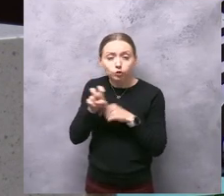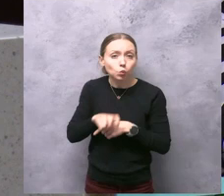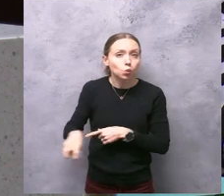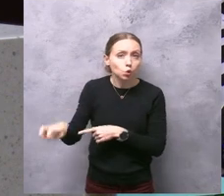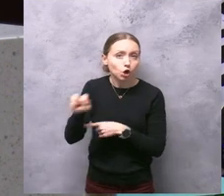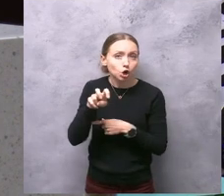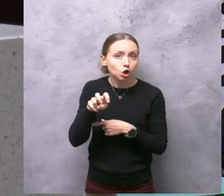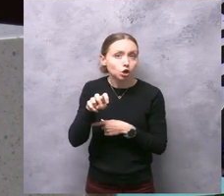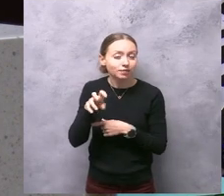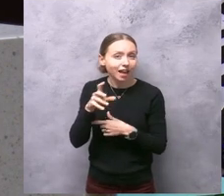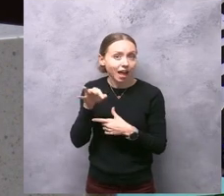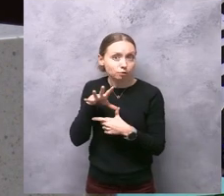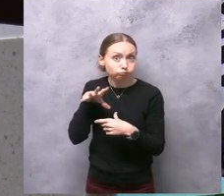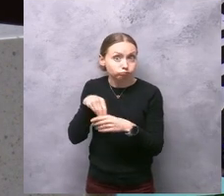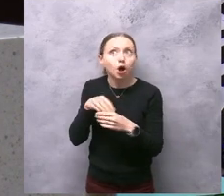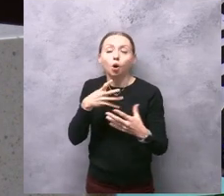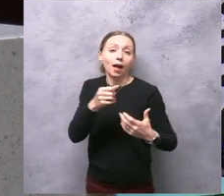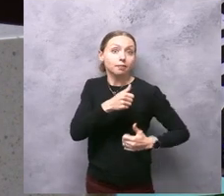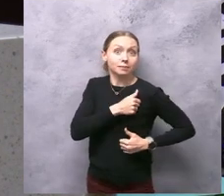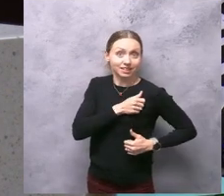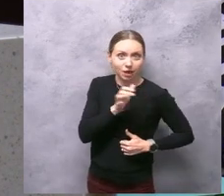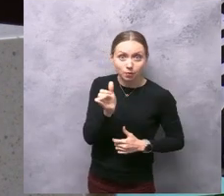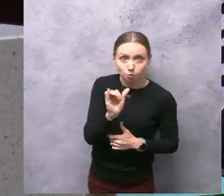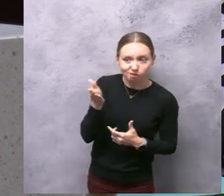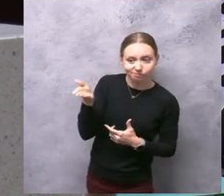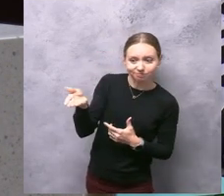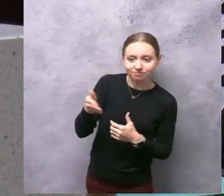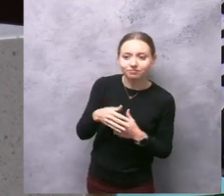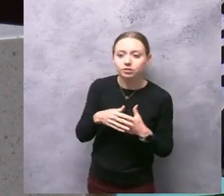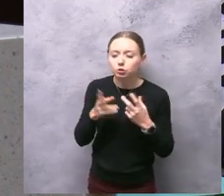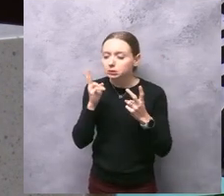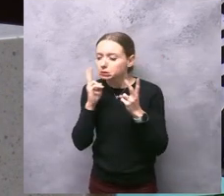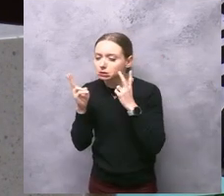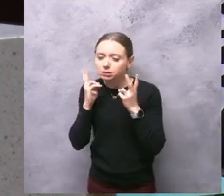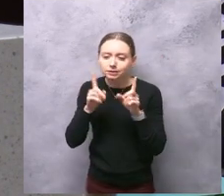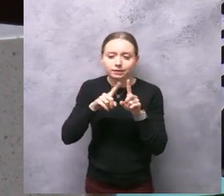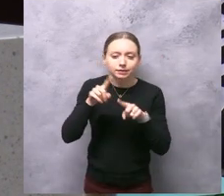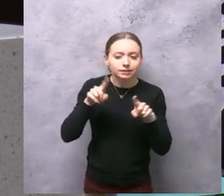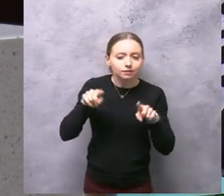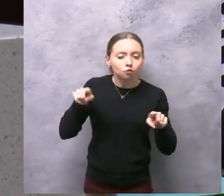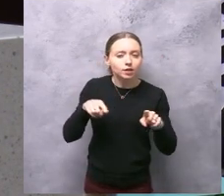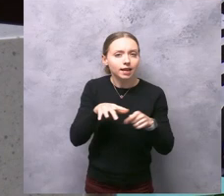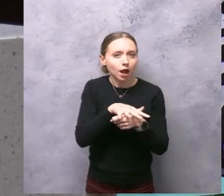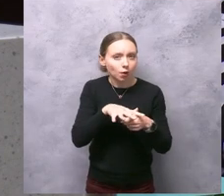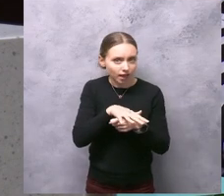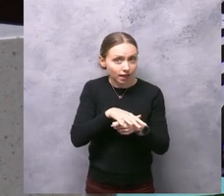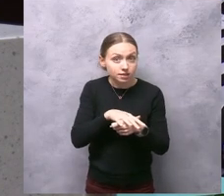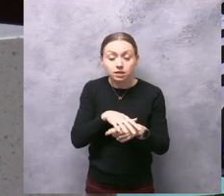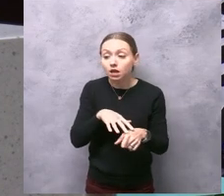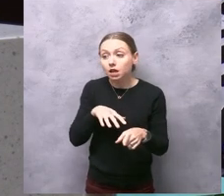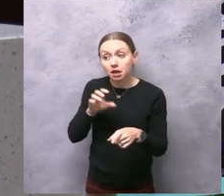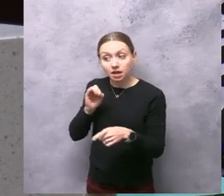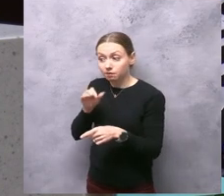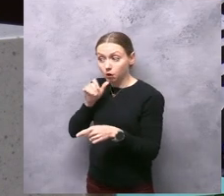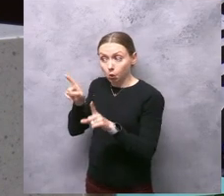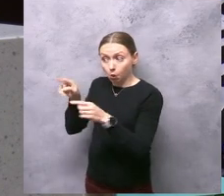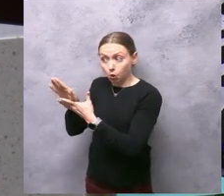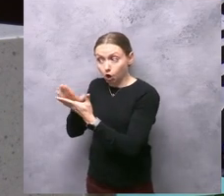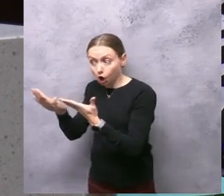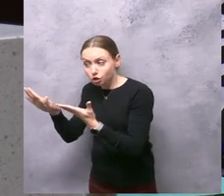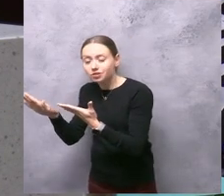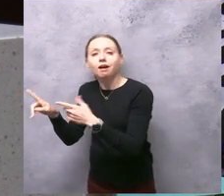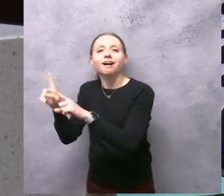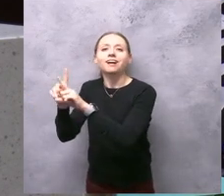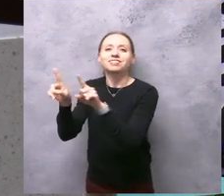and to engage, and the military as well, to engage in these different areas that if they are not college bound, they have an opportunity to see where will they